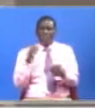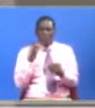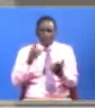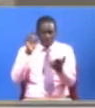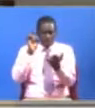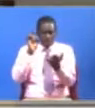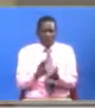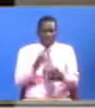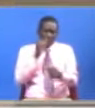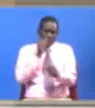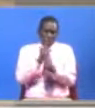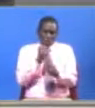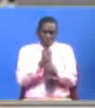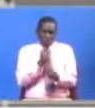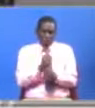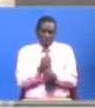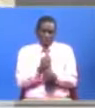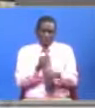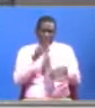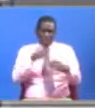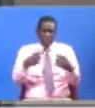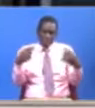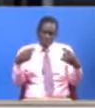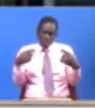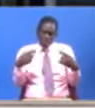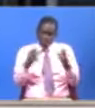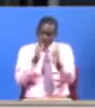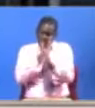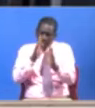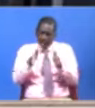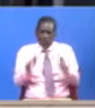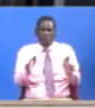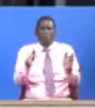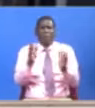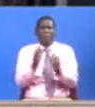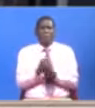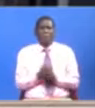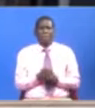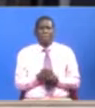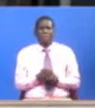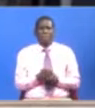sacking are working under certain circumstances.